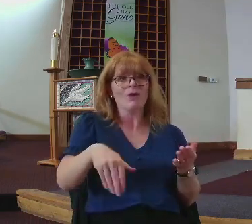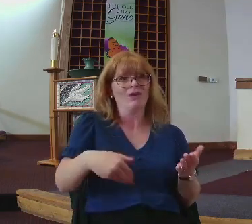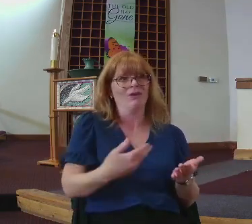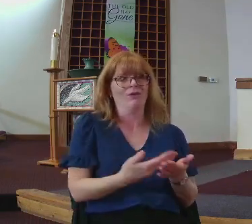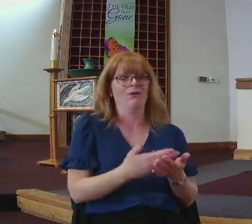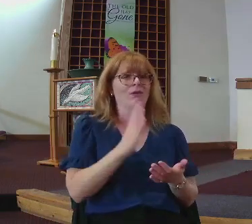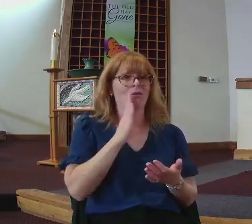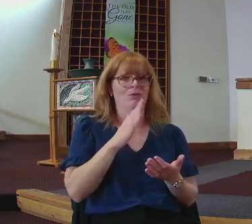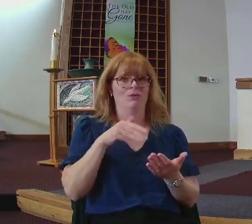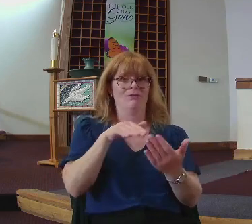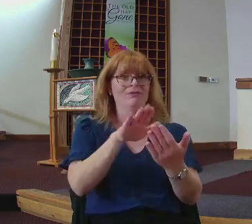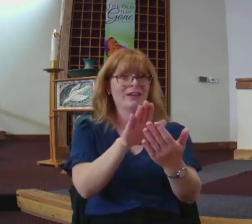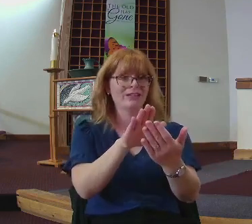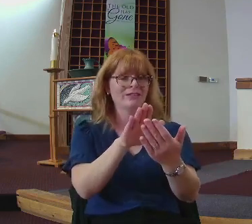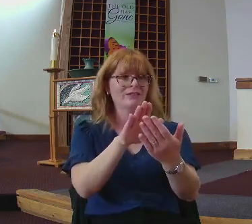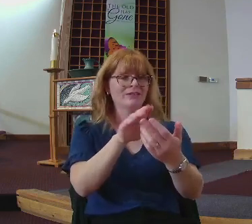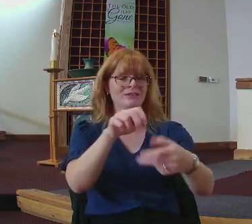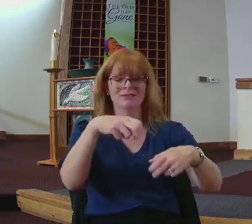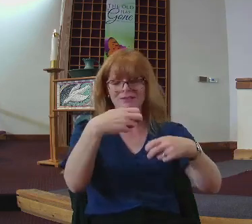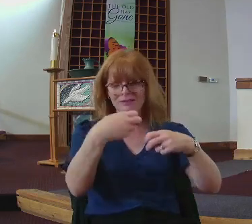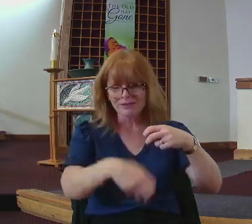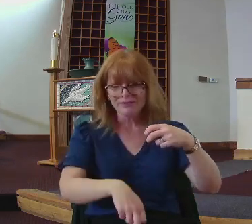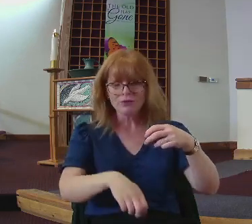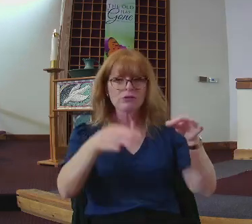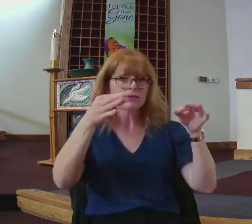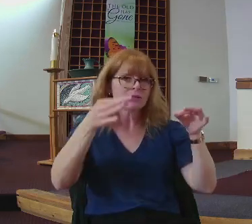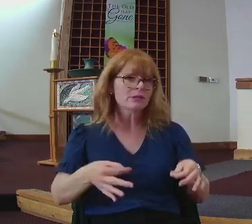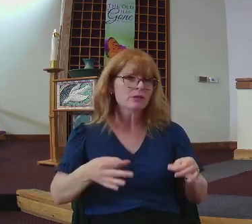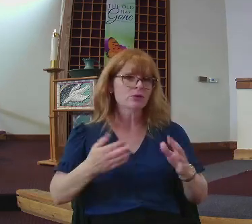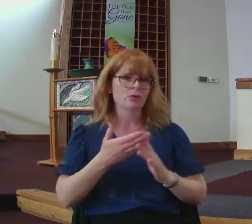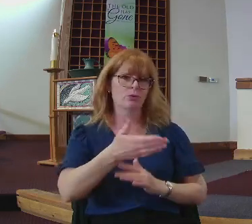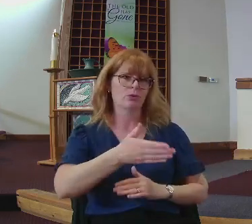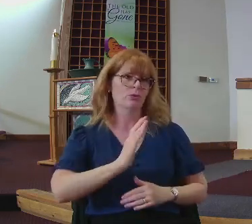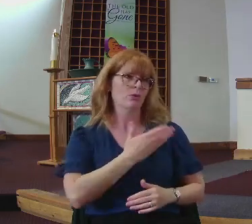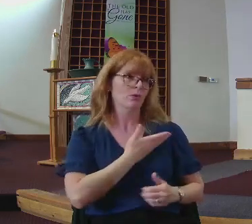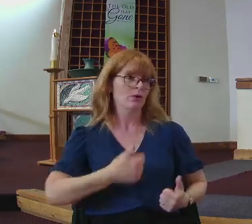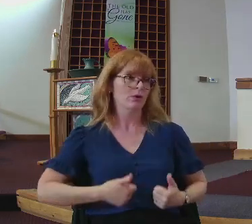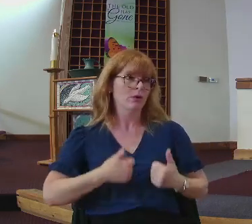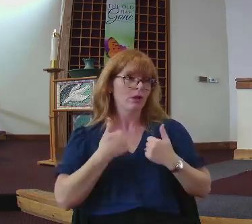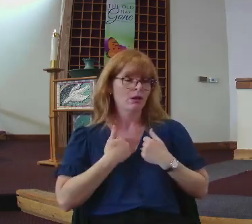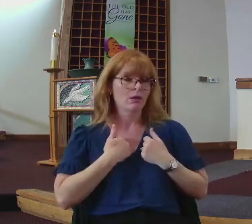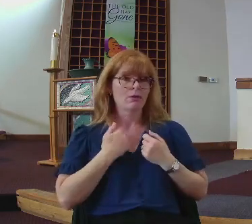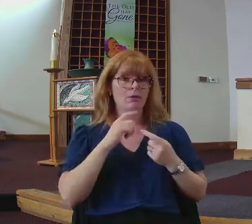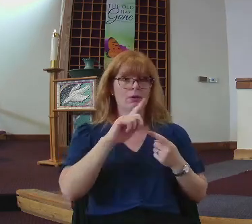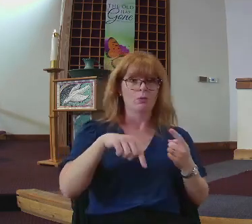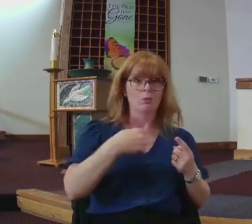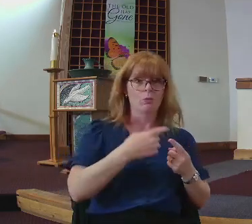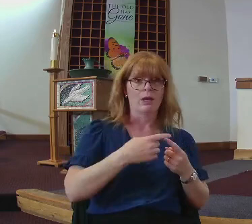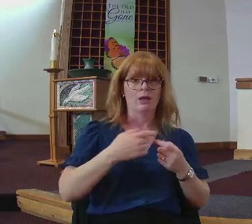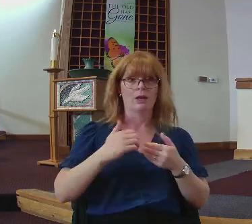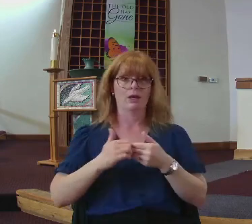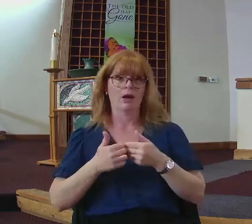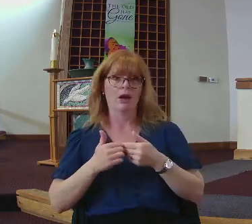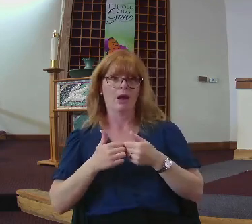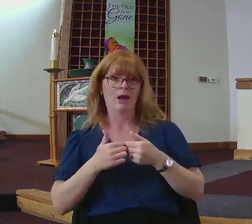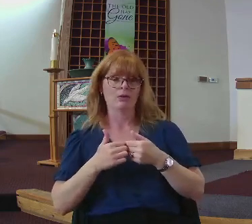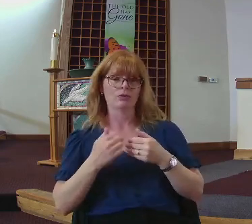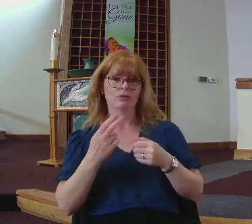We are all going to face difficult decisions in life about when and how to use medical